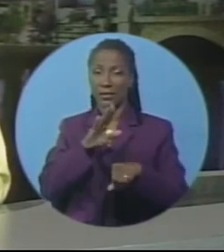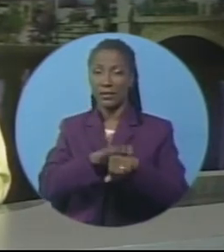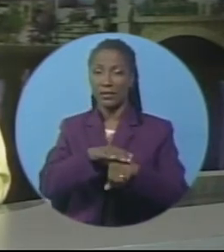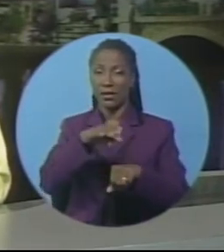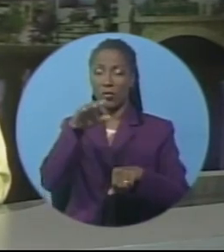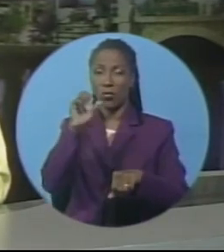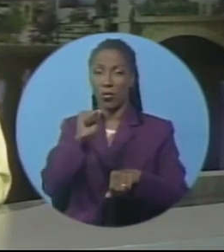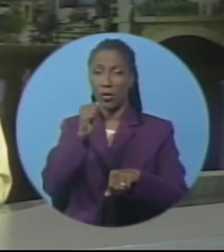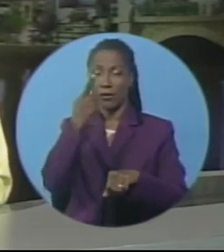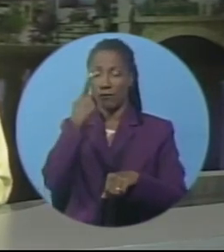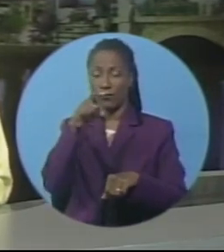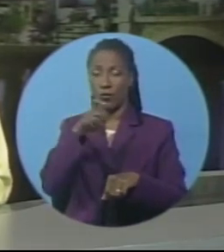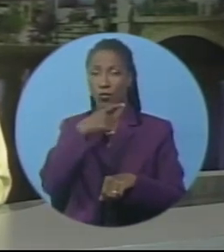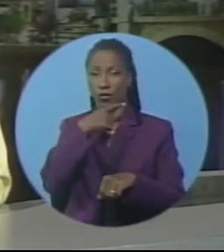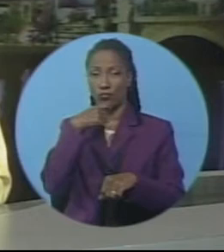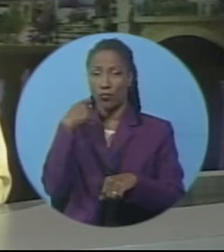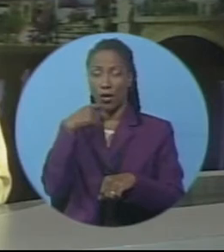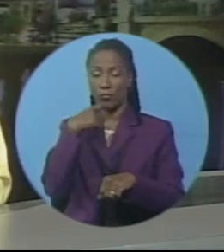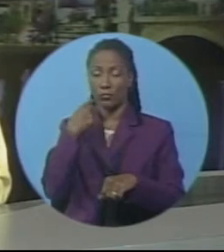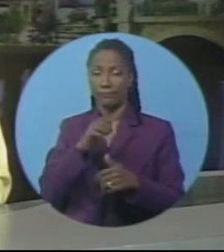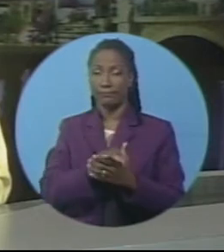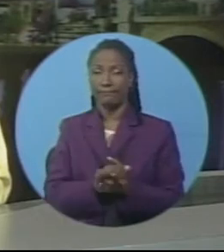Denise Blackman has the details.